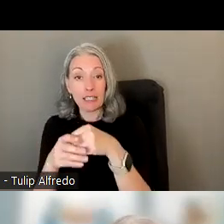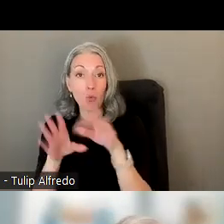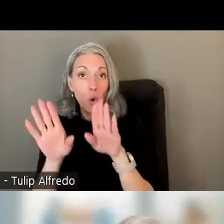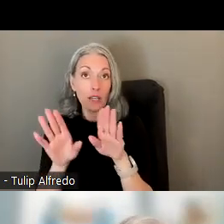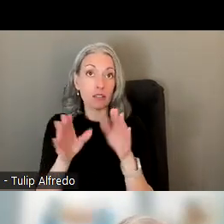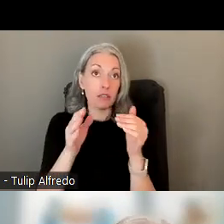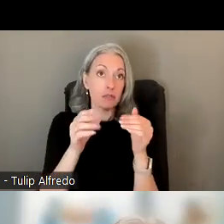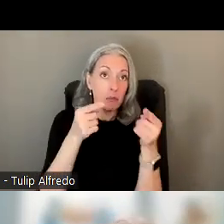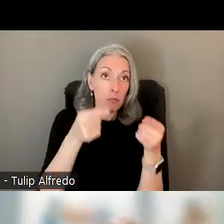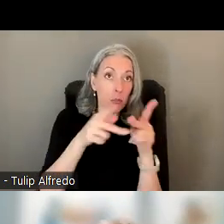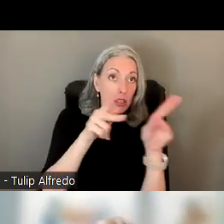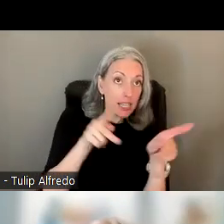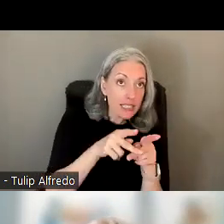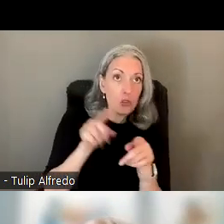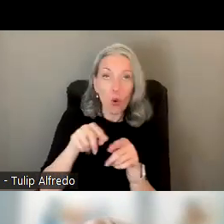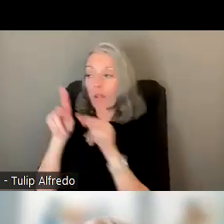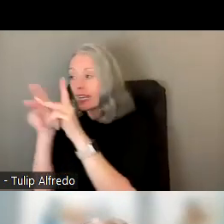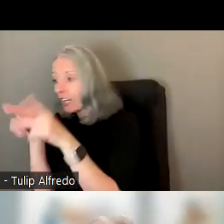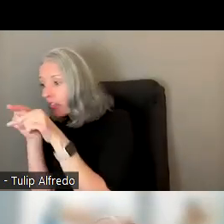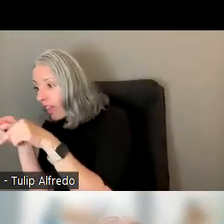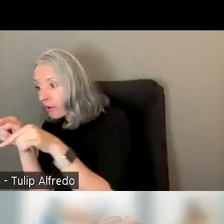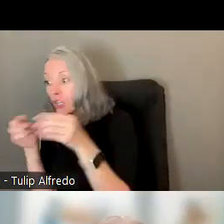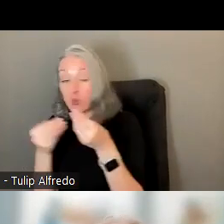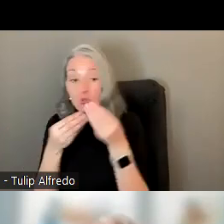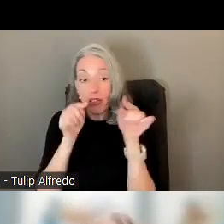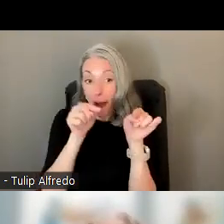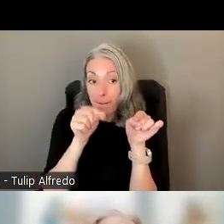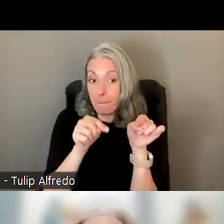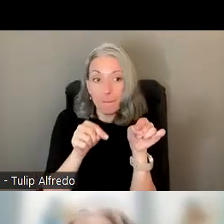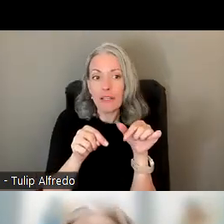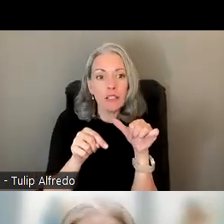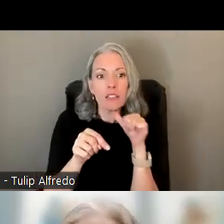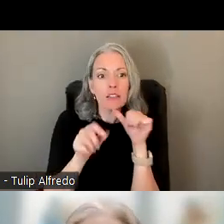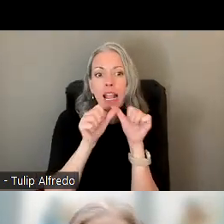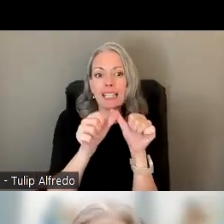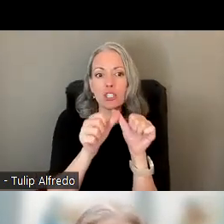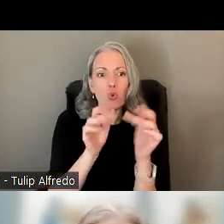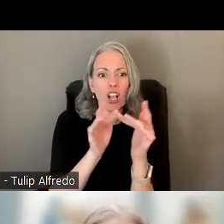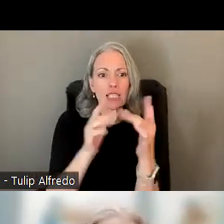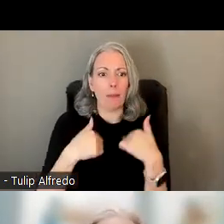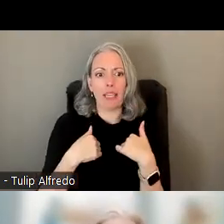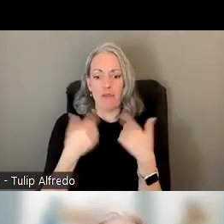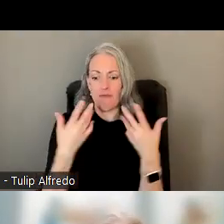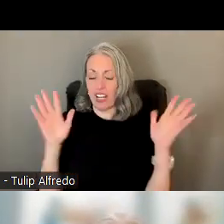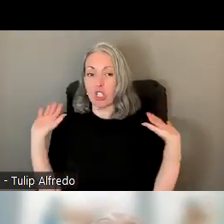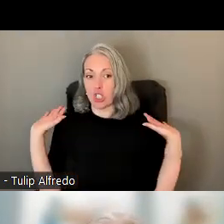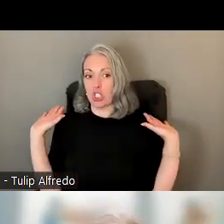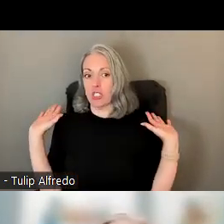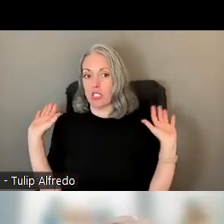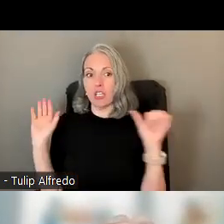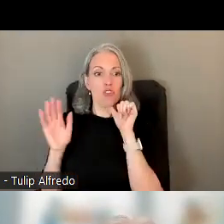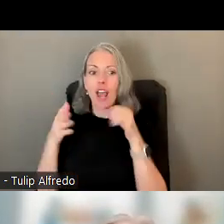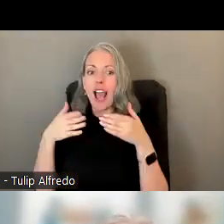place in facility B, that if you tell facility A to not continue contacting you anymore, that they're not allowed to do